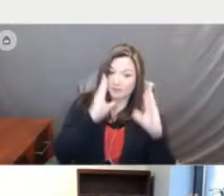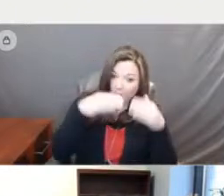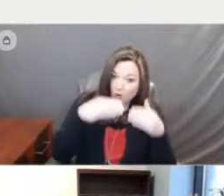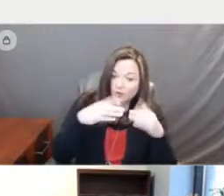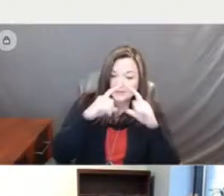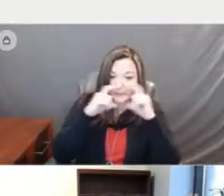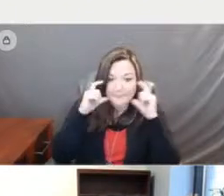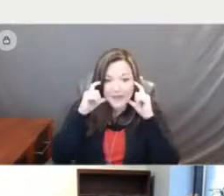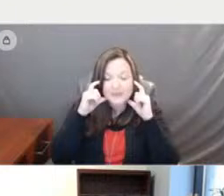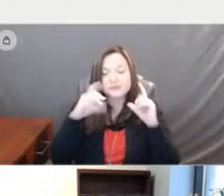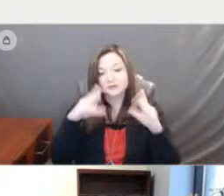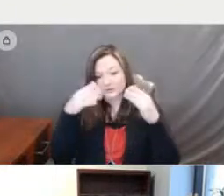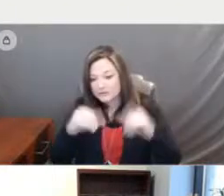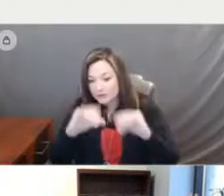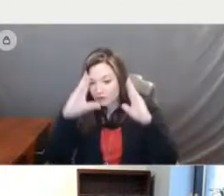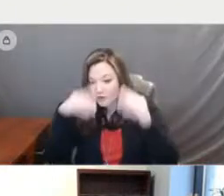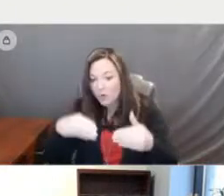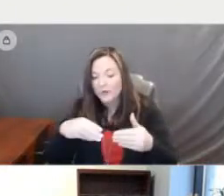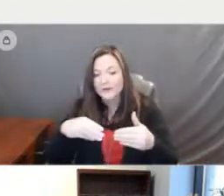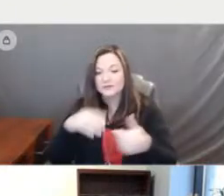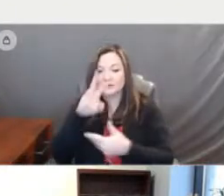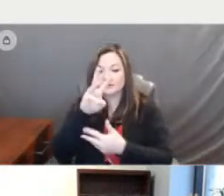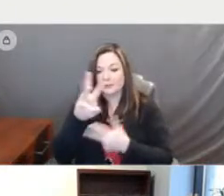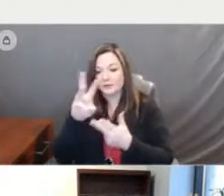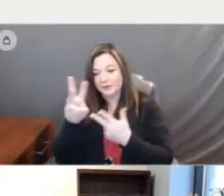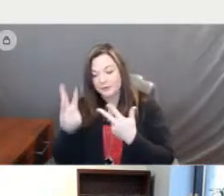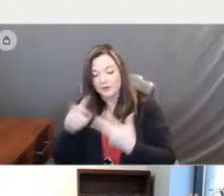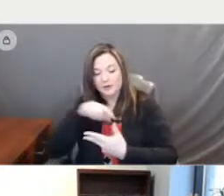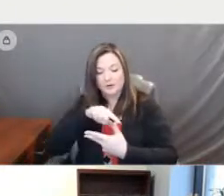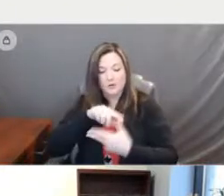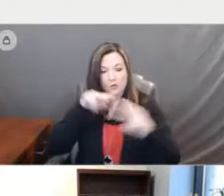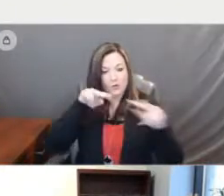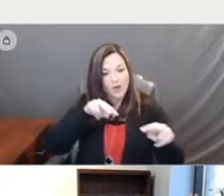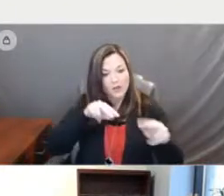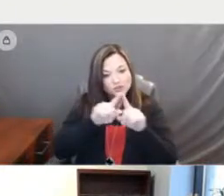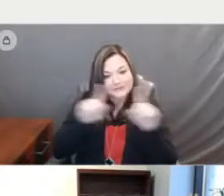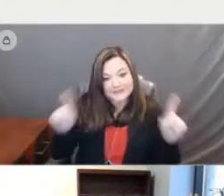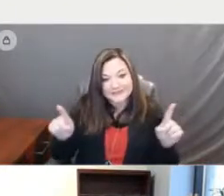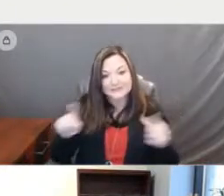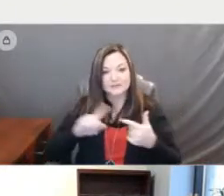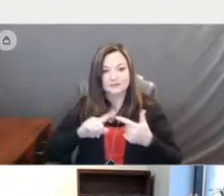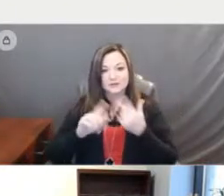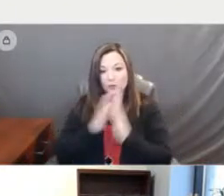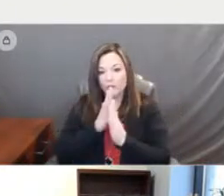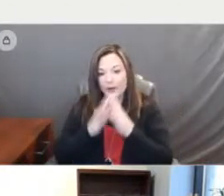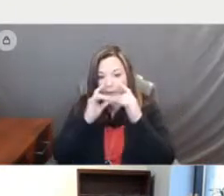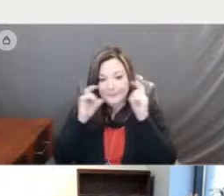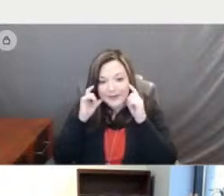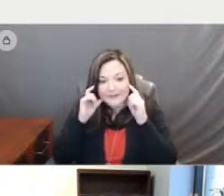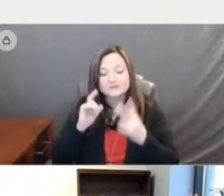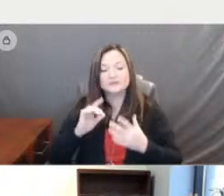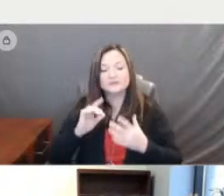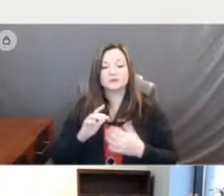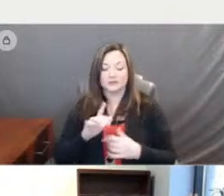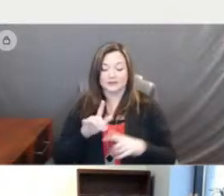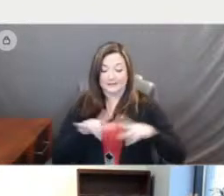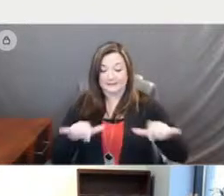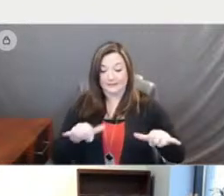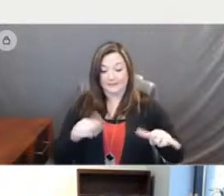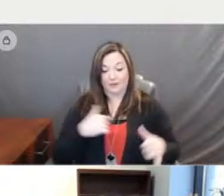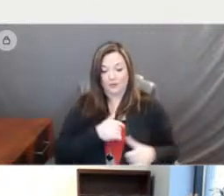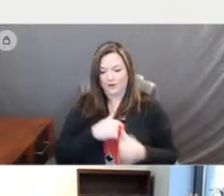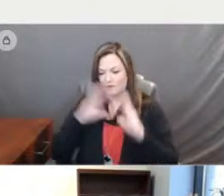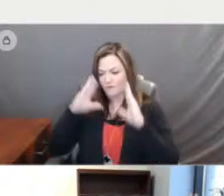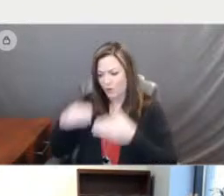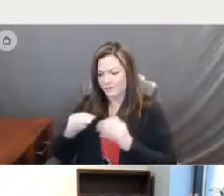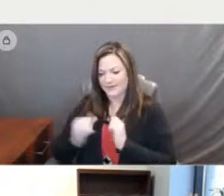and remaining focused on the 3 W's of watching your distance and wearing a mask, we also have to focus on how do we